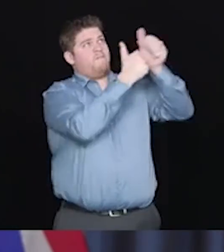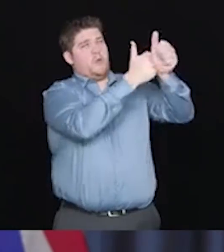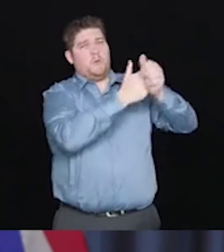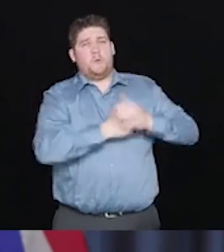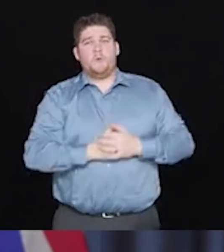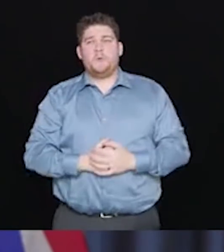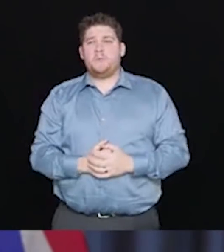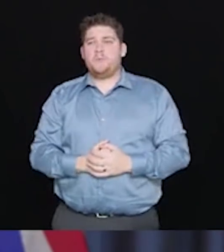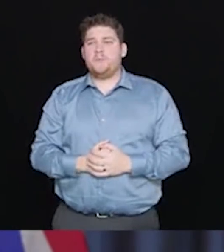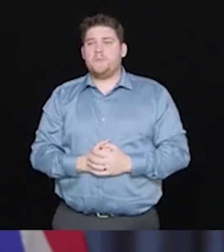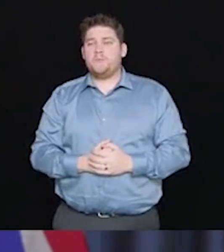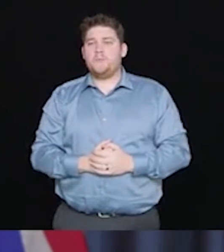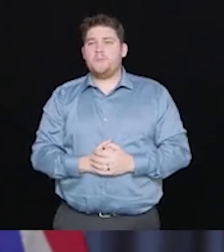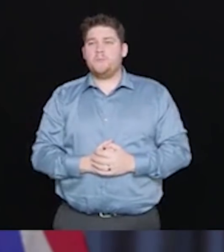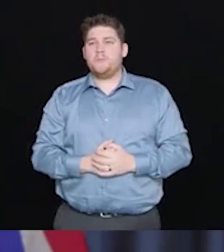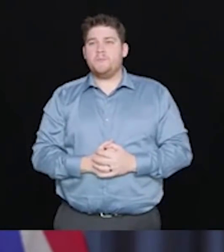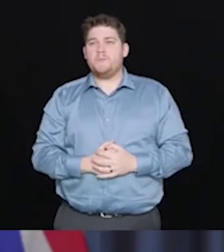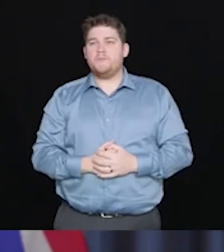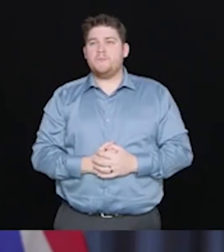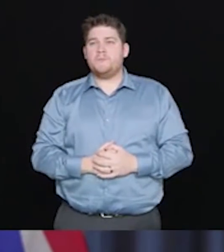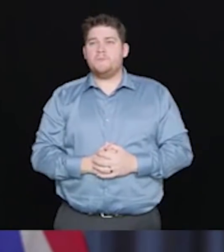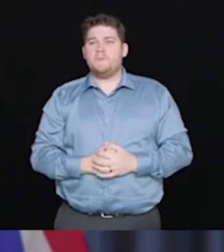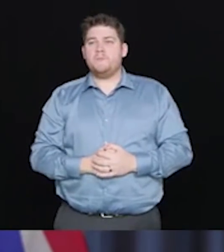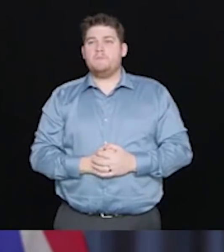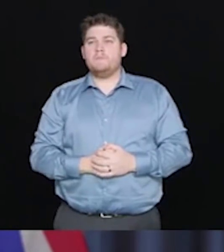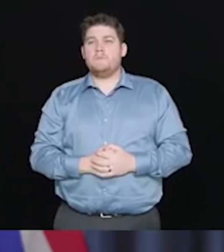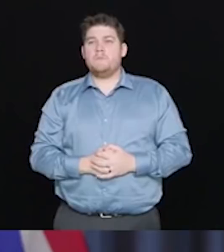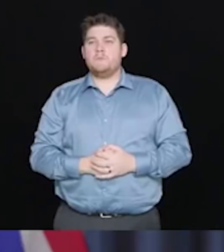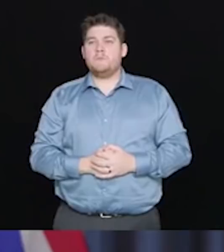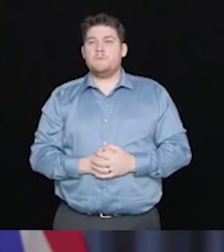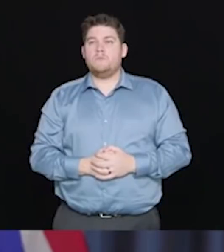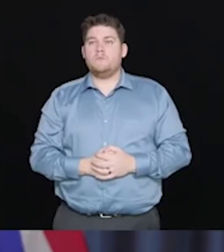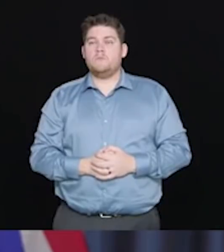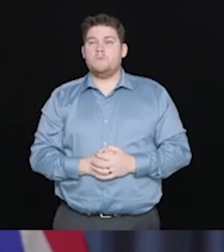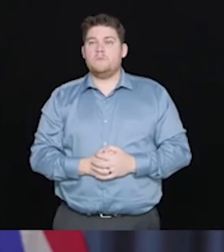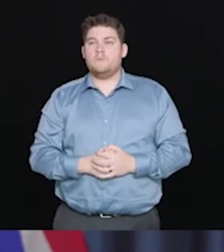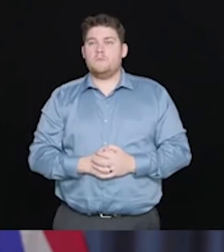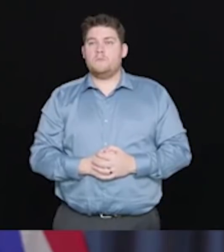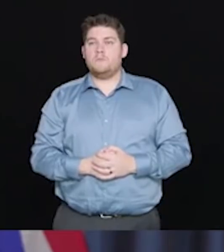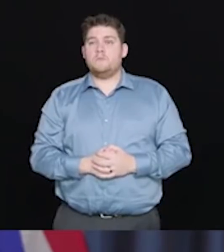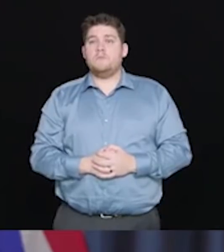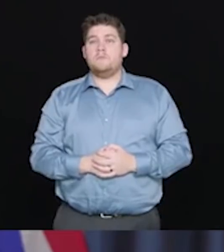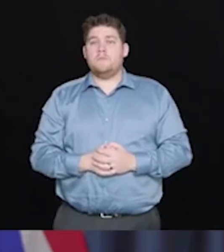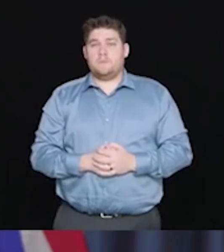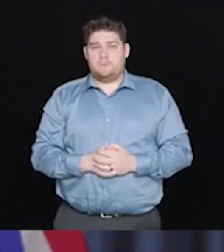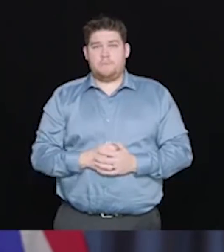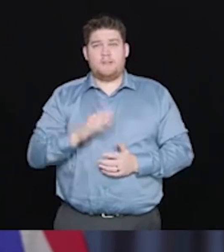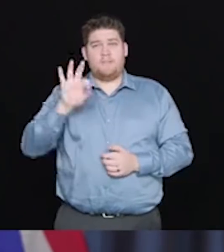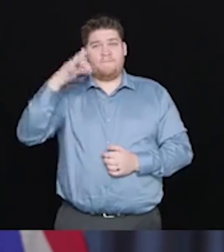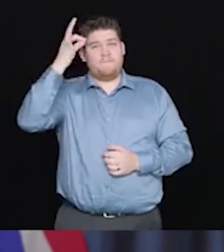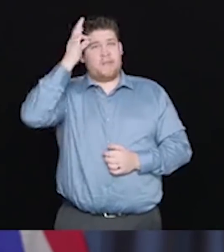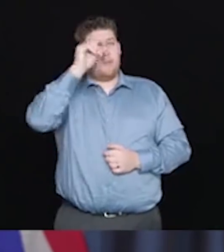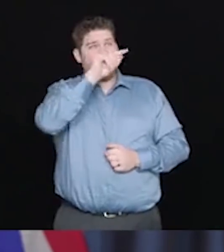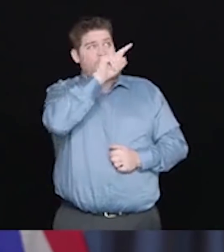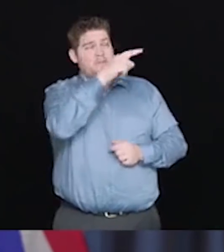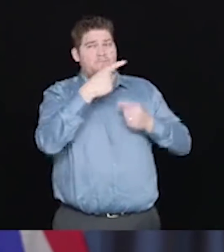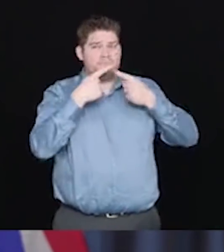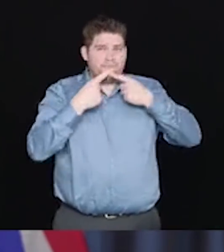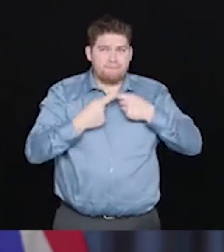the federal level, it has been an order for people here in British Columbia, and we have had good compliance with